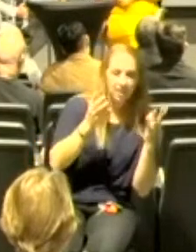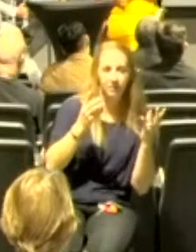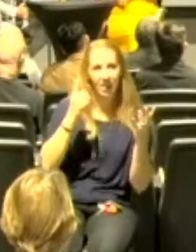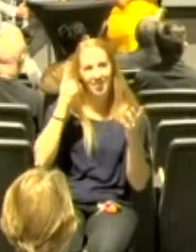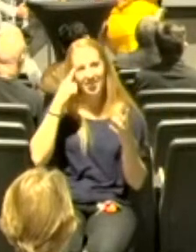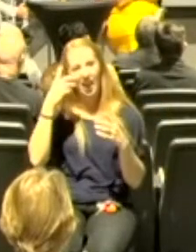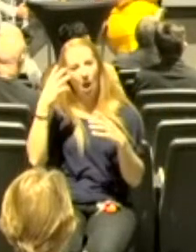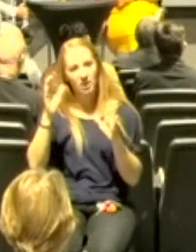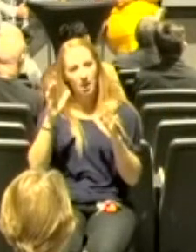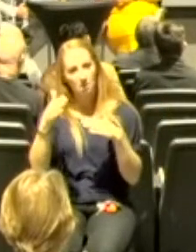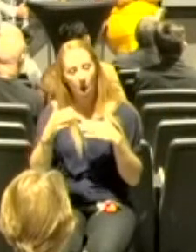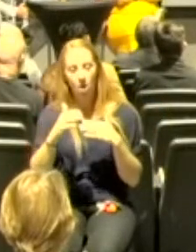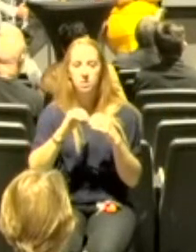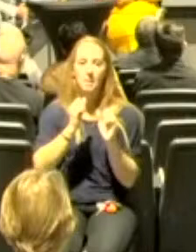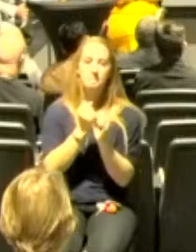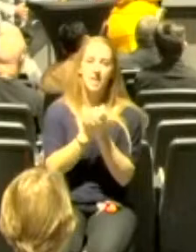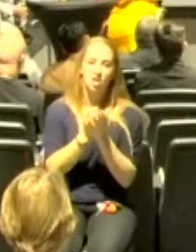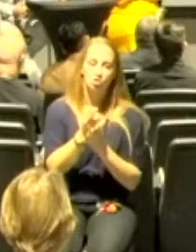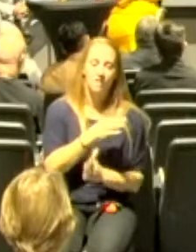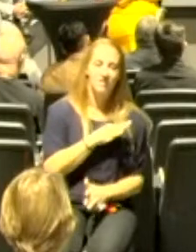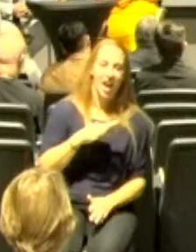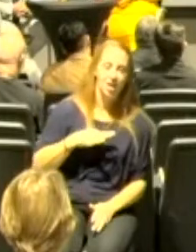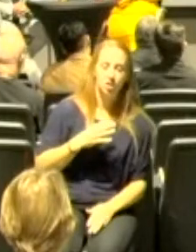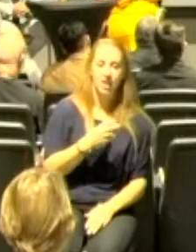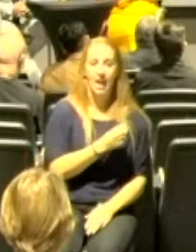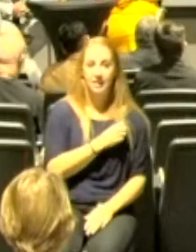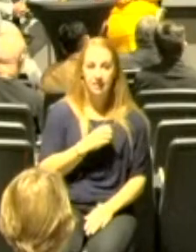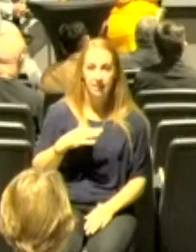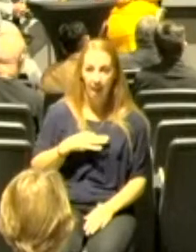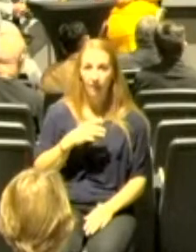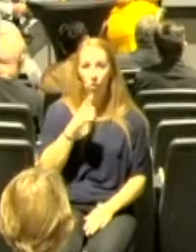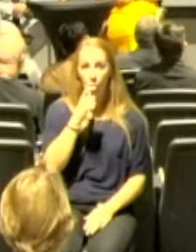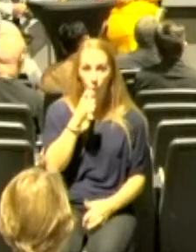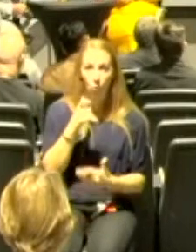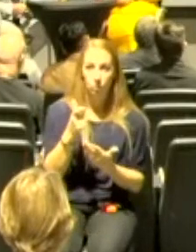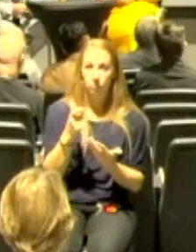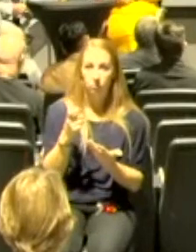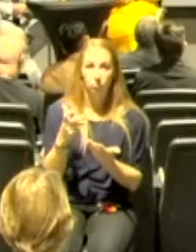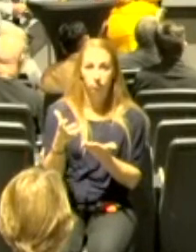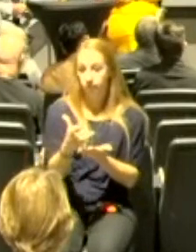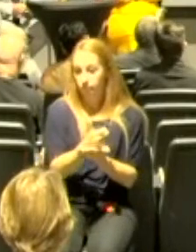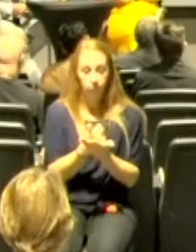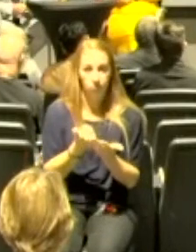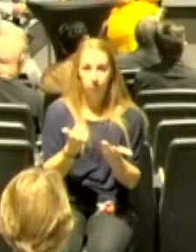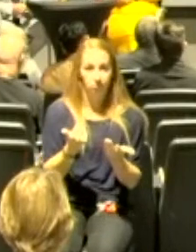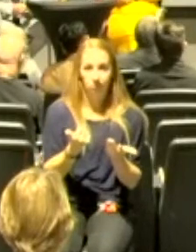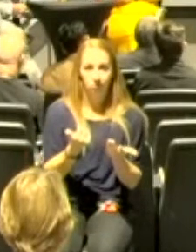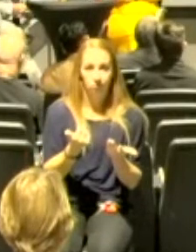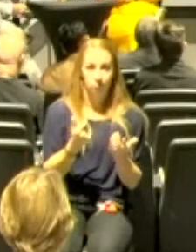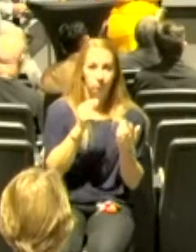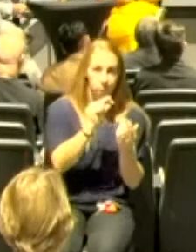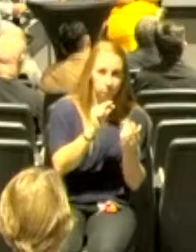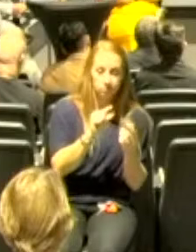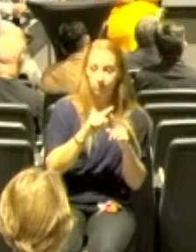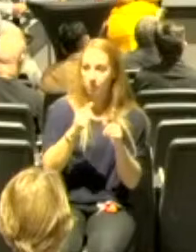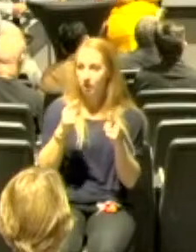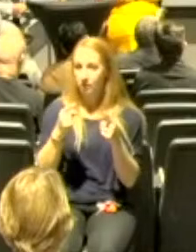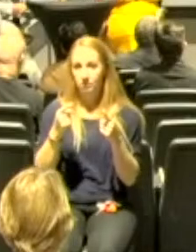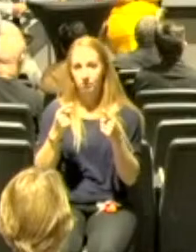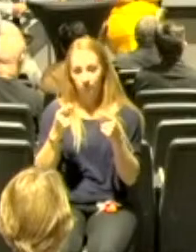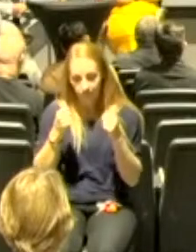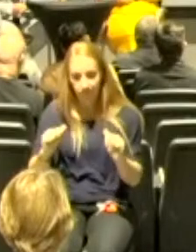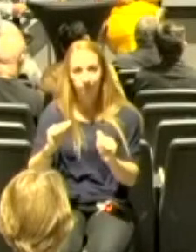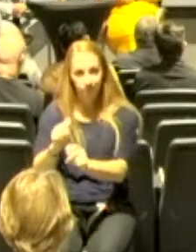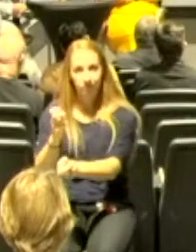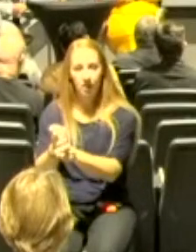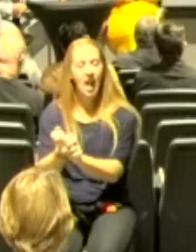can we make sure that our faculty and staff, who are incredible, who are putting forth so much effort in making this institution incredible, how